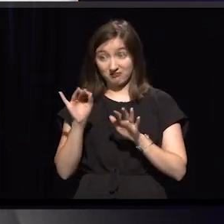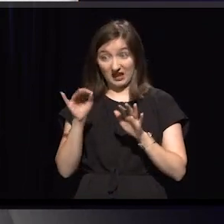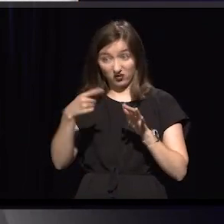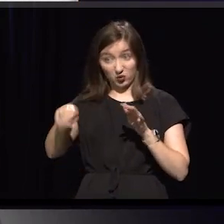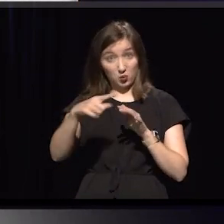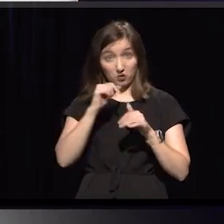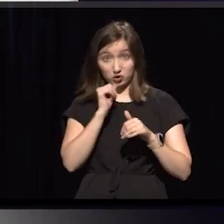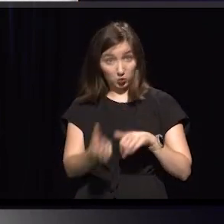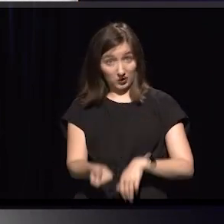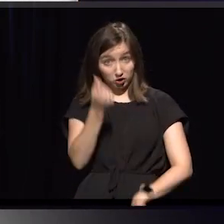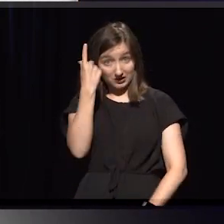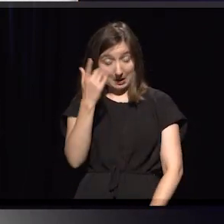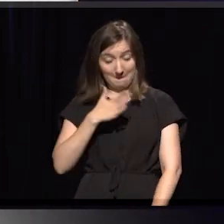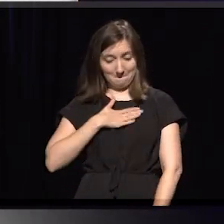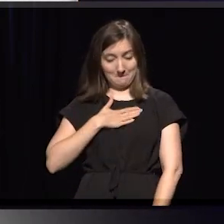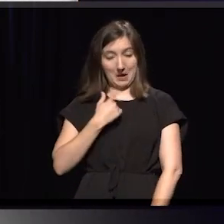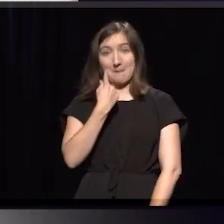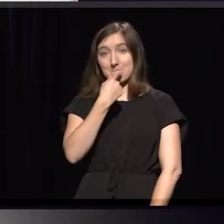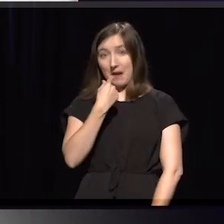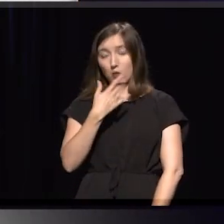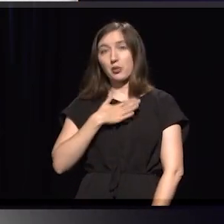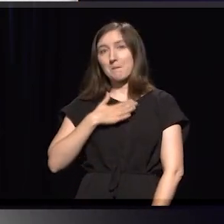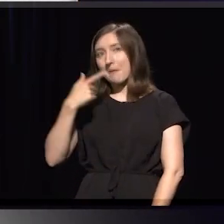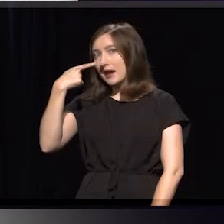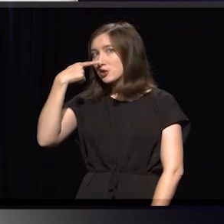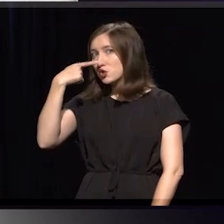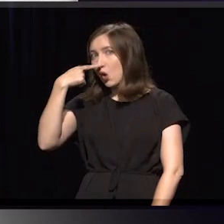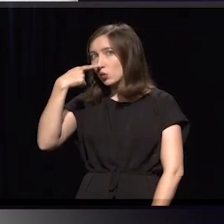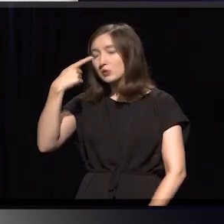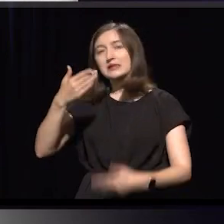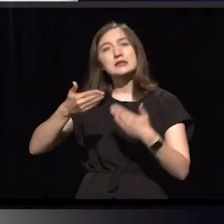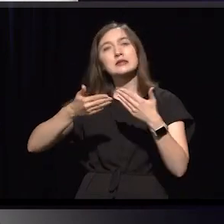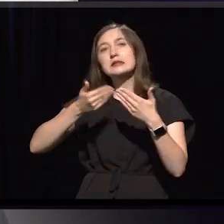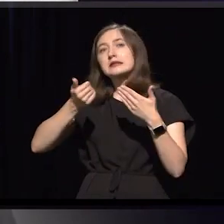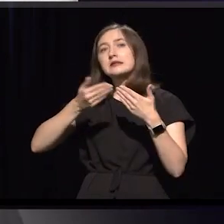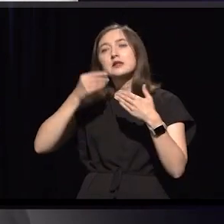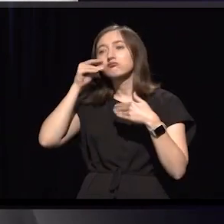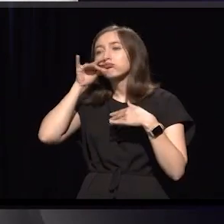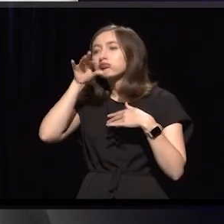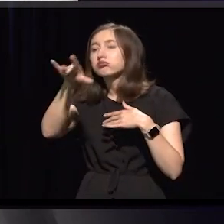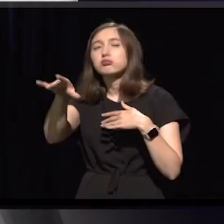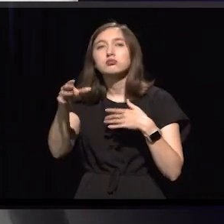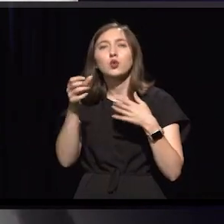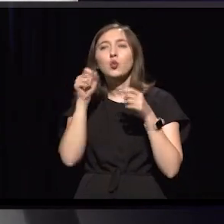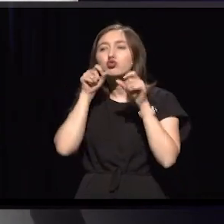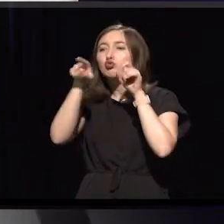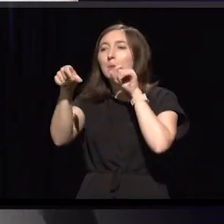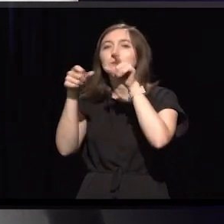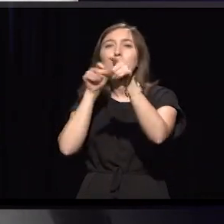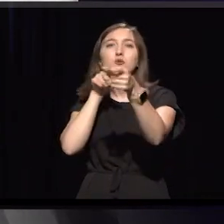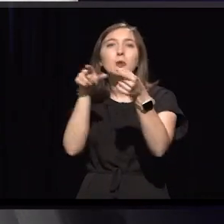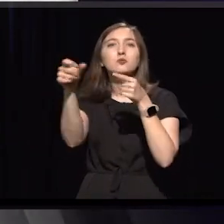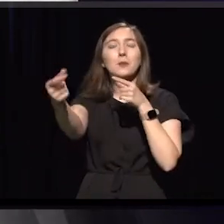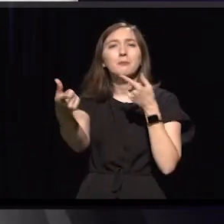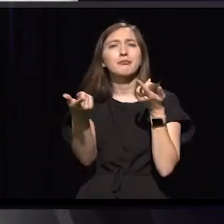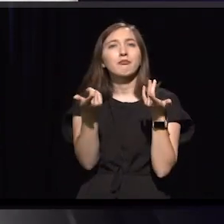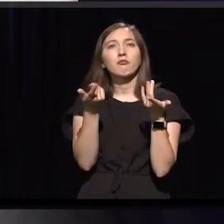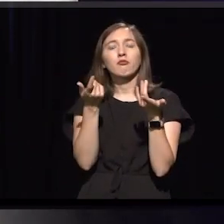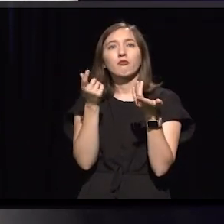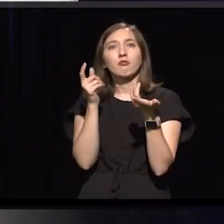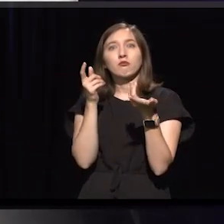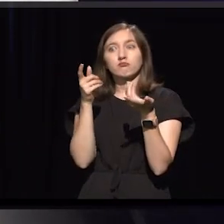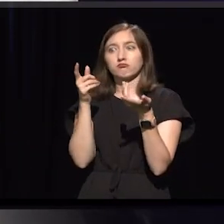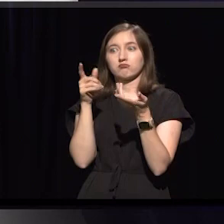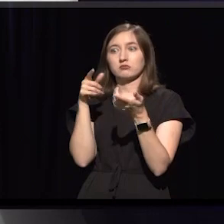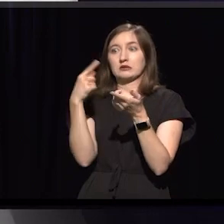virus is transferred from my mouth or my nose to your mouth or your nose through droplets that can simply be blocked by keeping